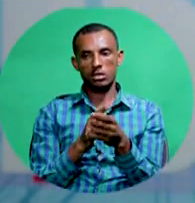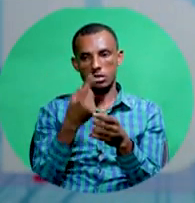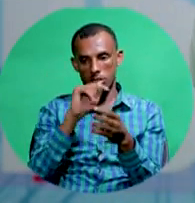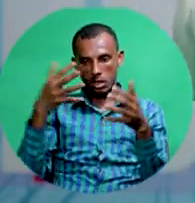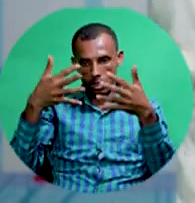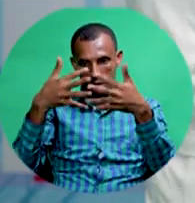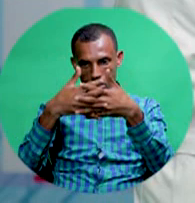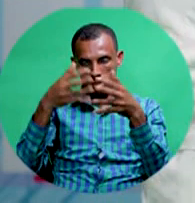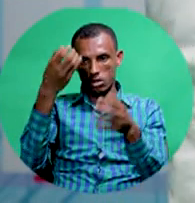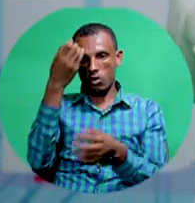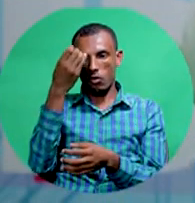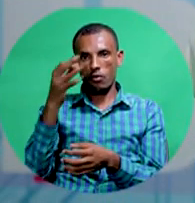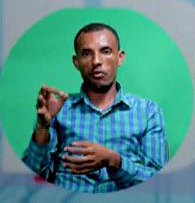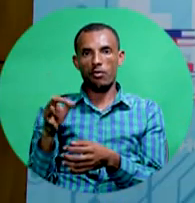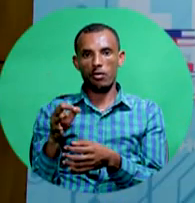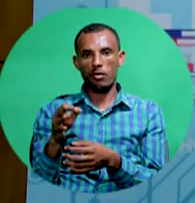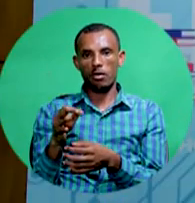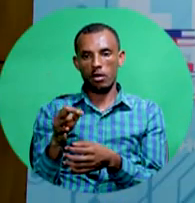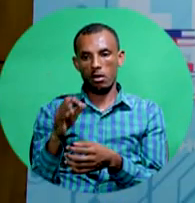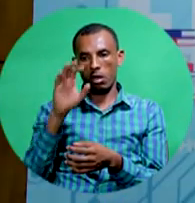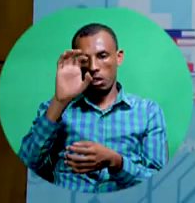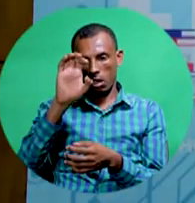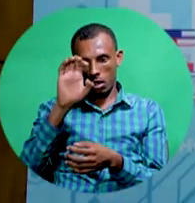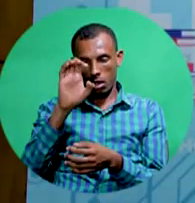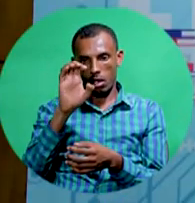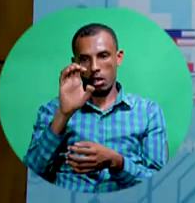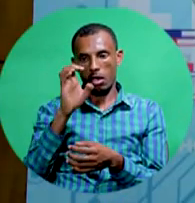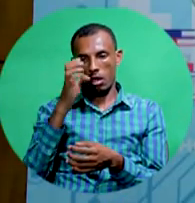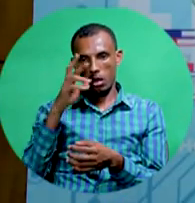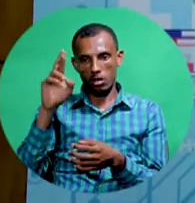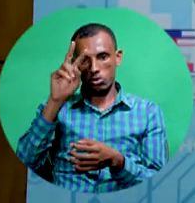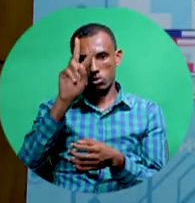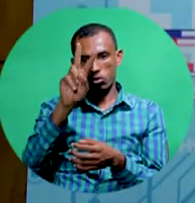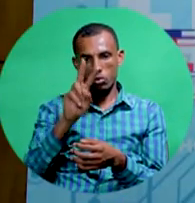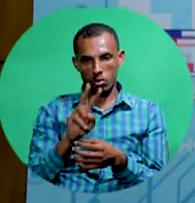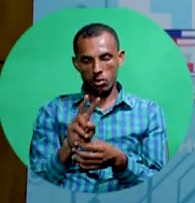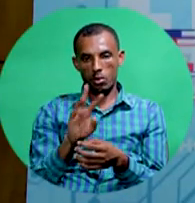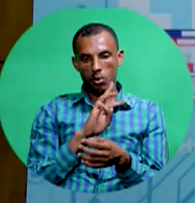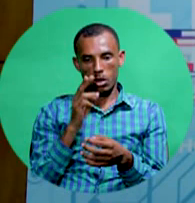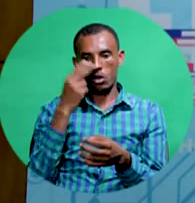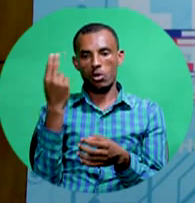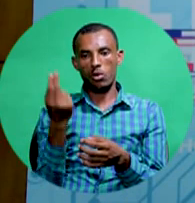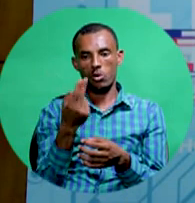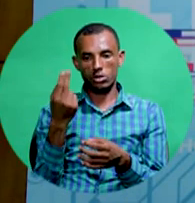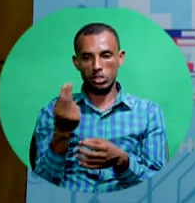the integration of e raised to, in place of x plus b, we use